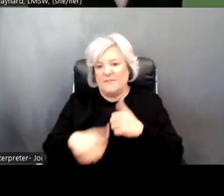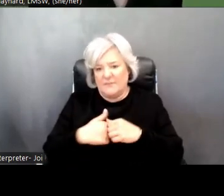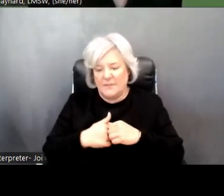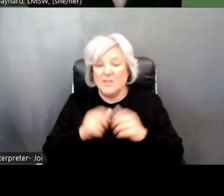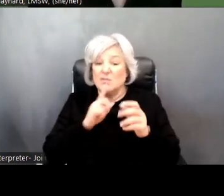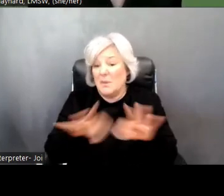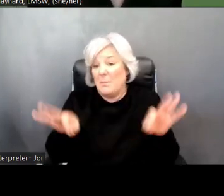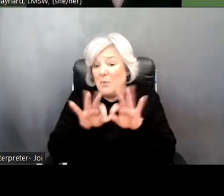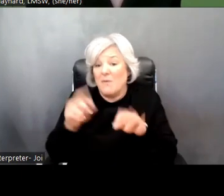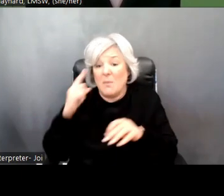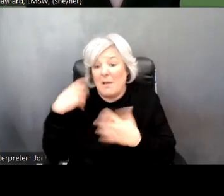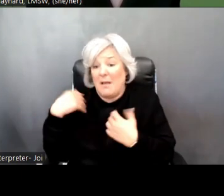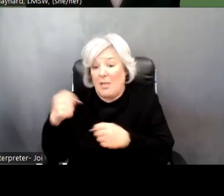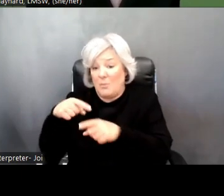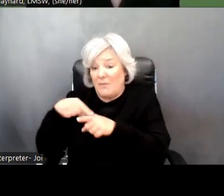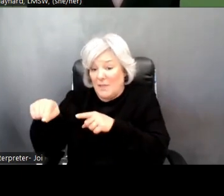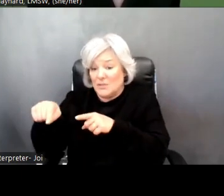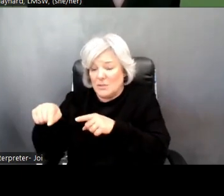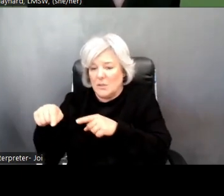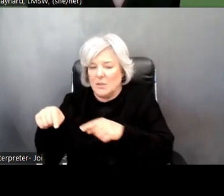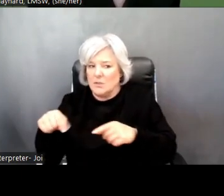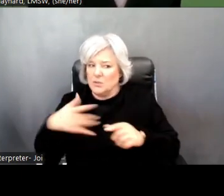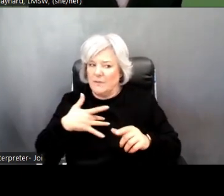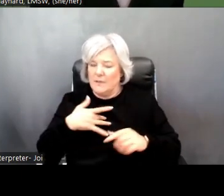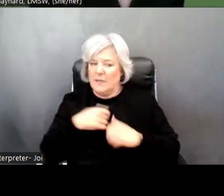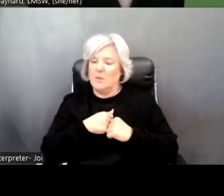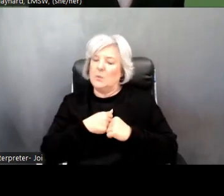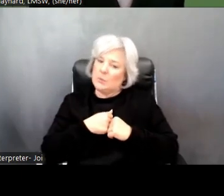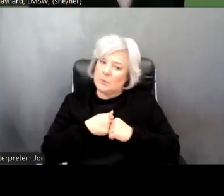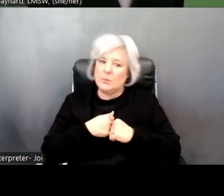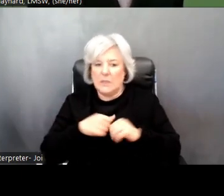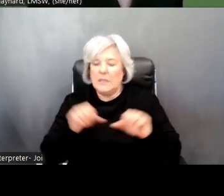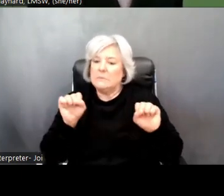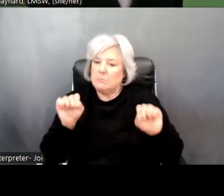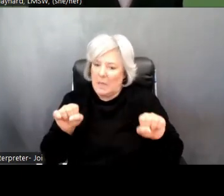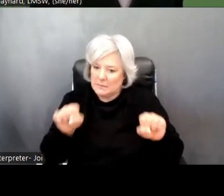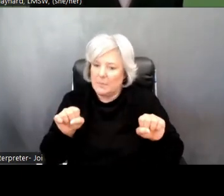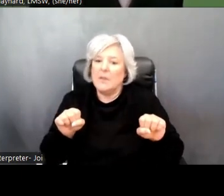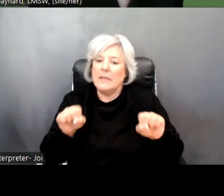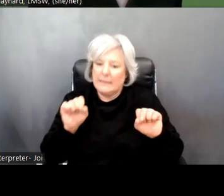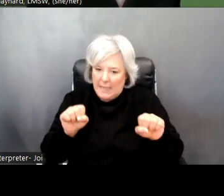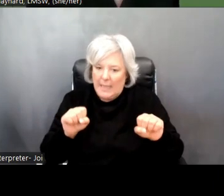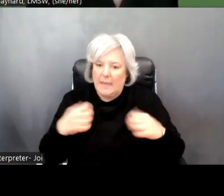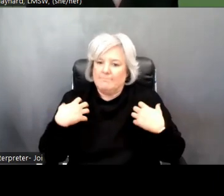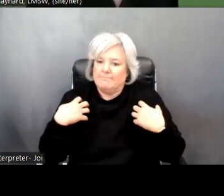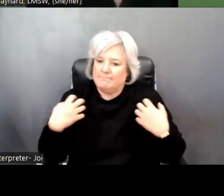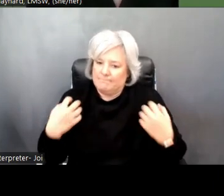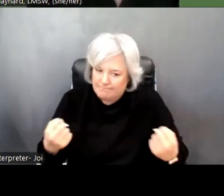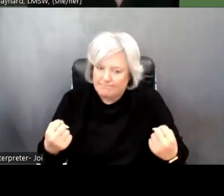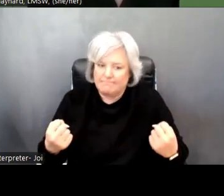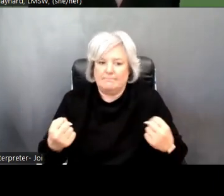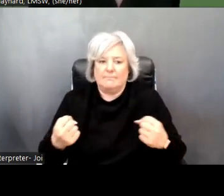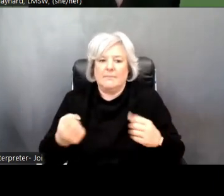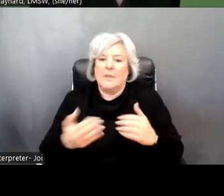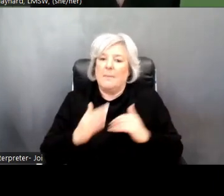for mental health professionals to hold the belief that there is potential for resiliency, there's potential for healing, and that together